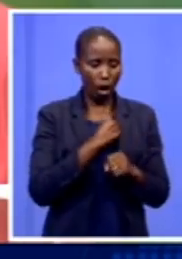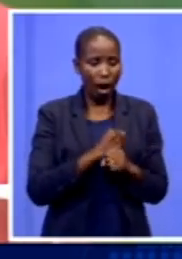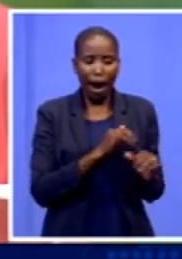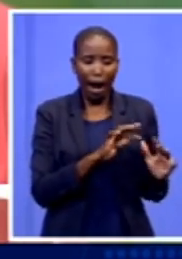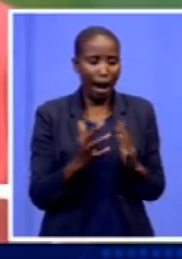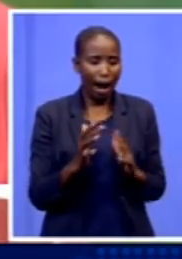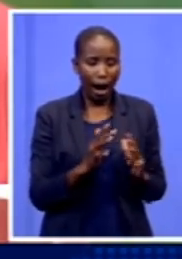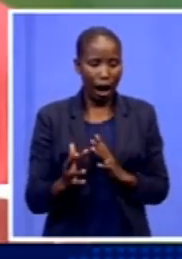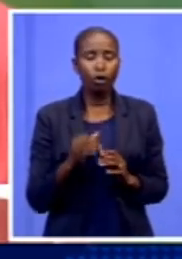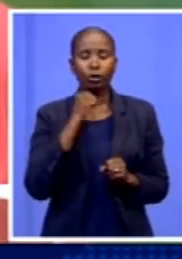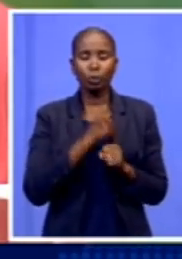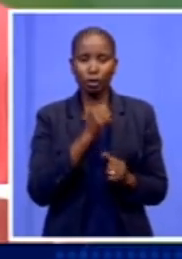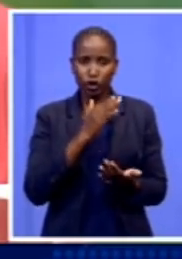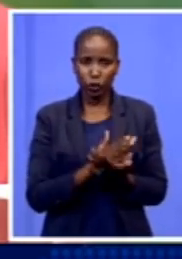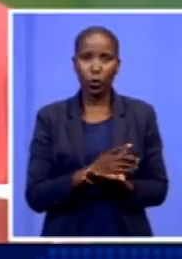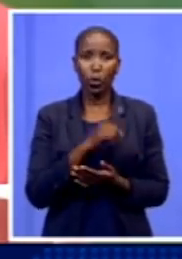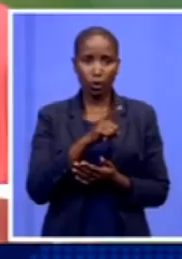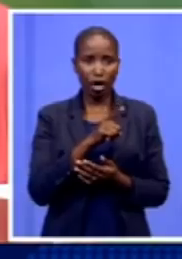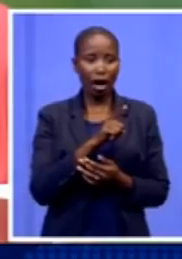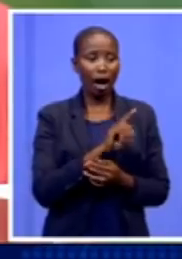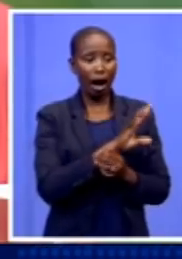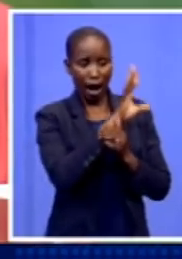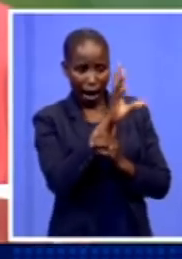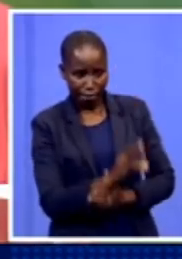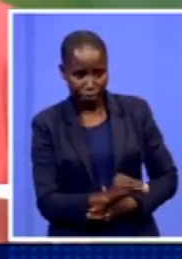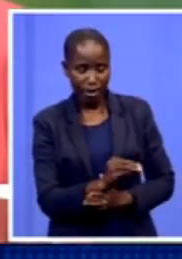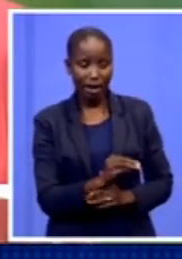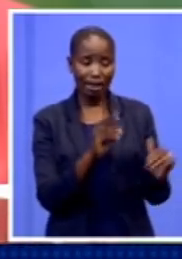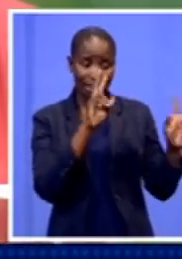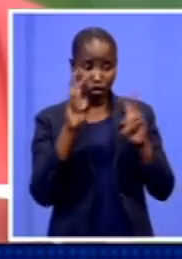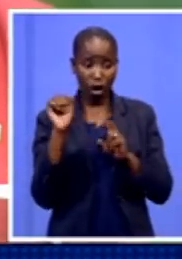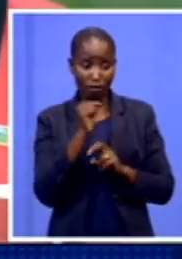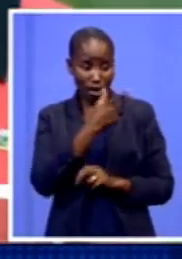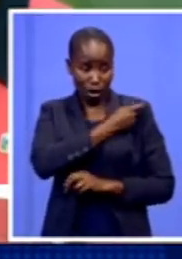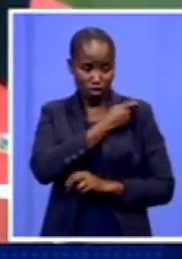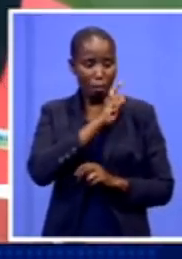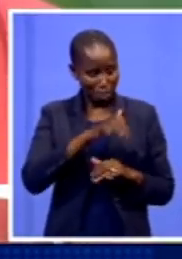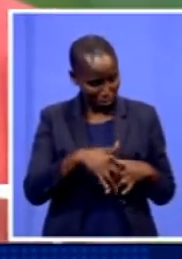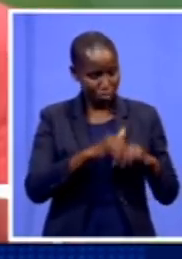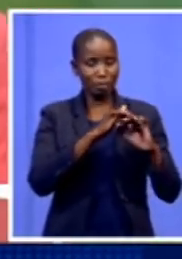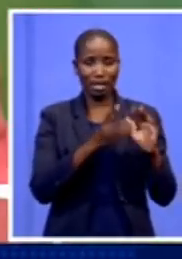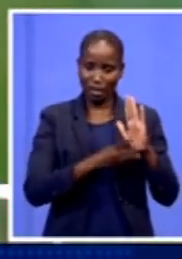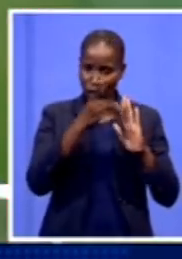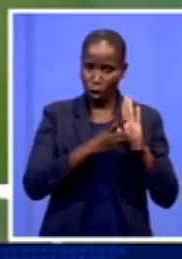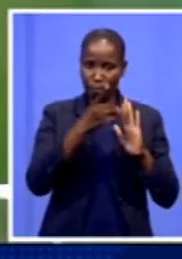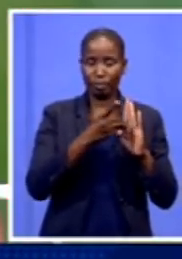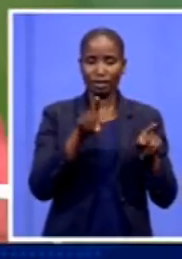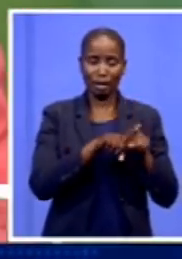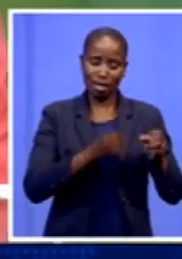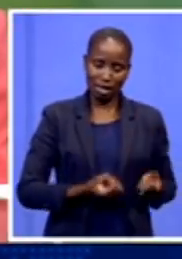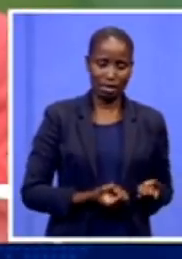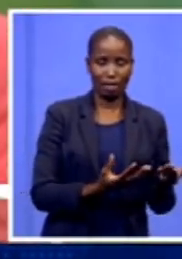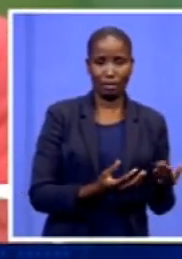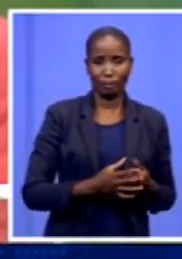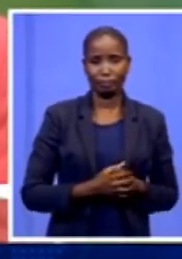of Africa concerning vaccines is being developed and given. There's a second point that is outstanding with